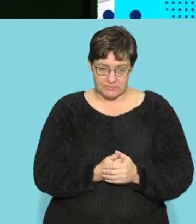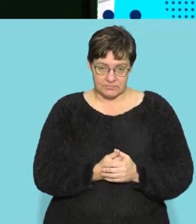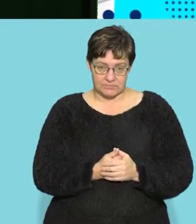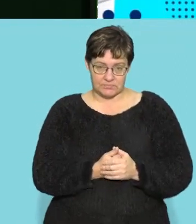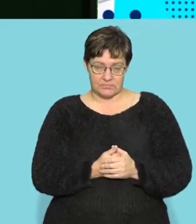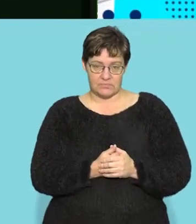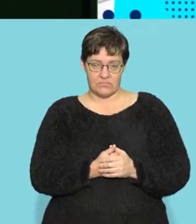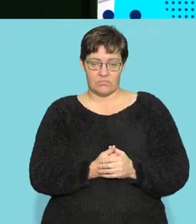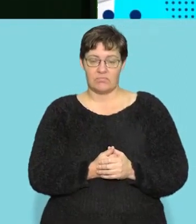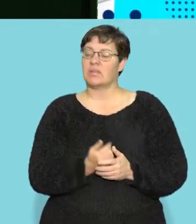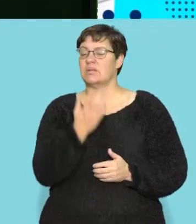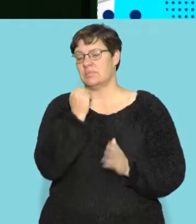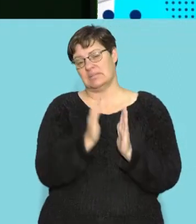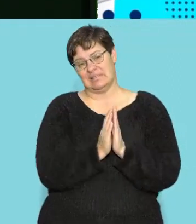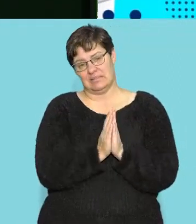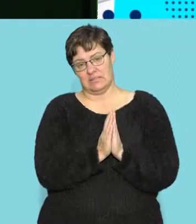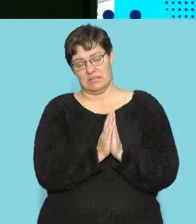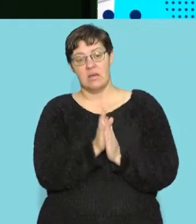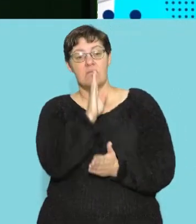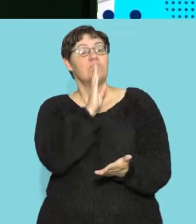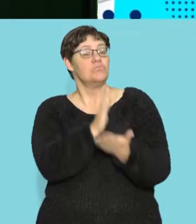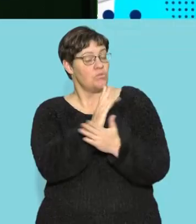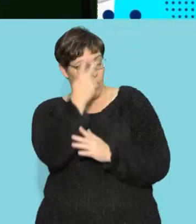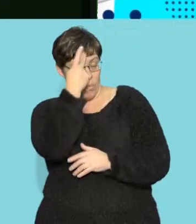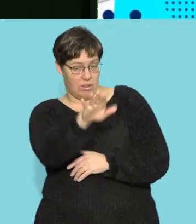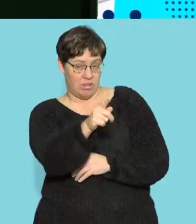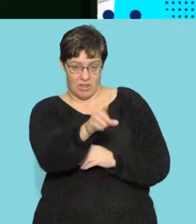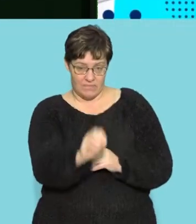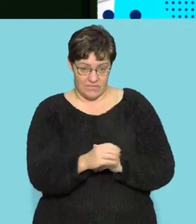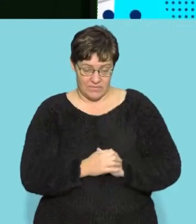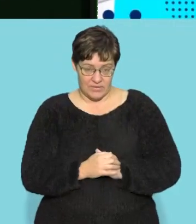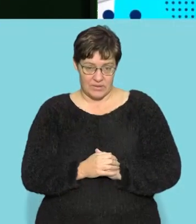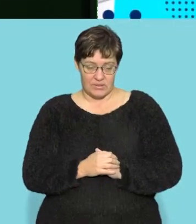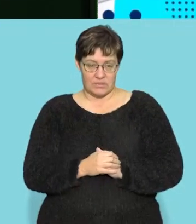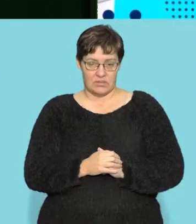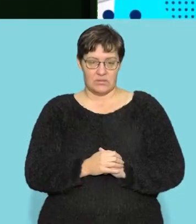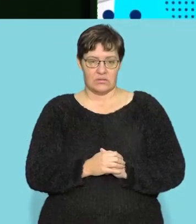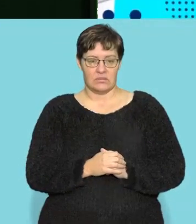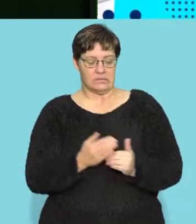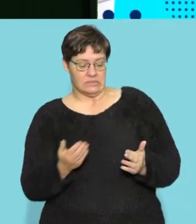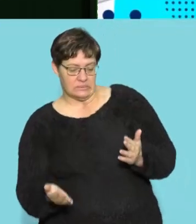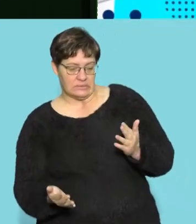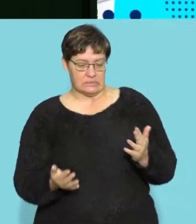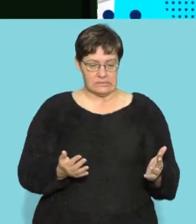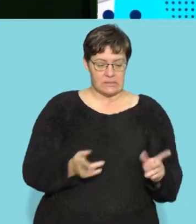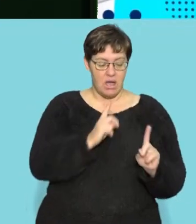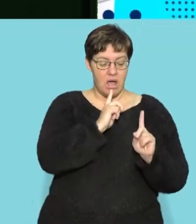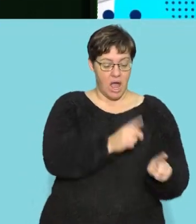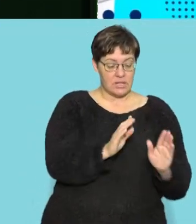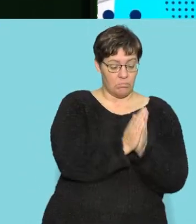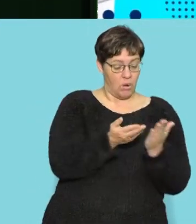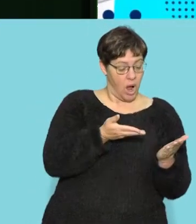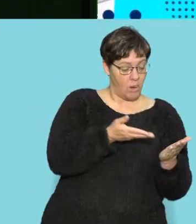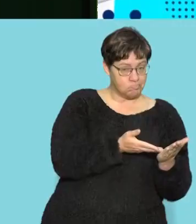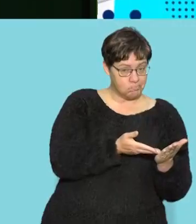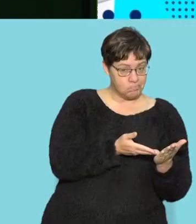position. Please, guys, ensure that you know it. You are not certain whether your answer book will